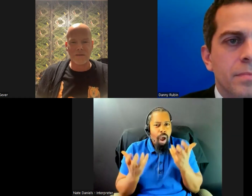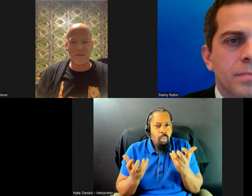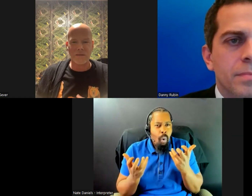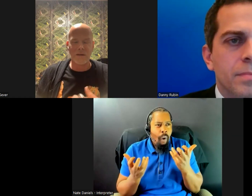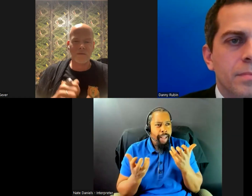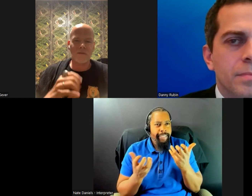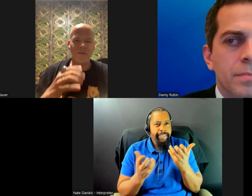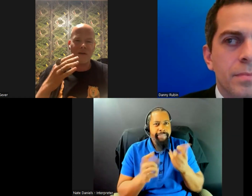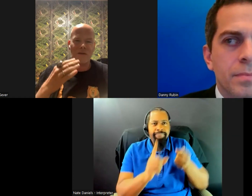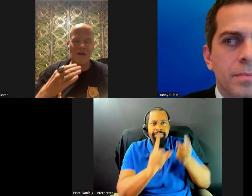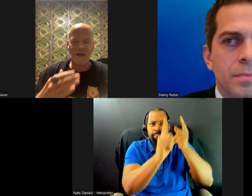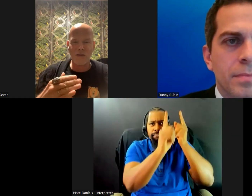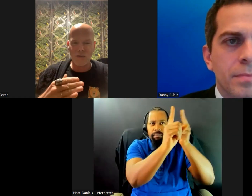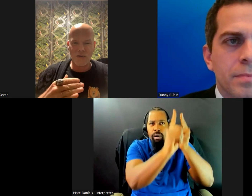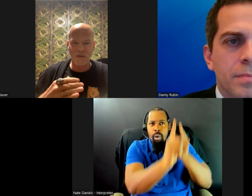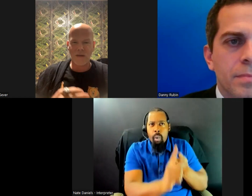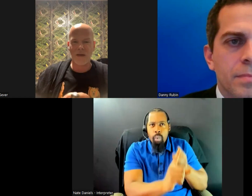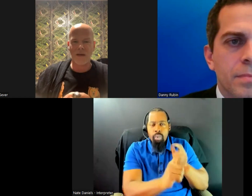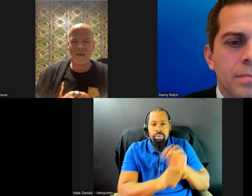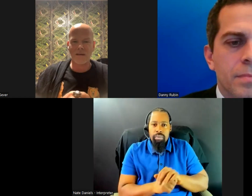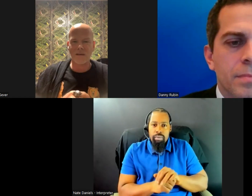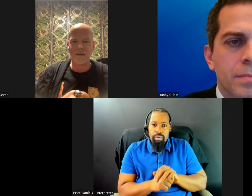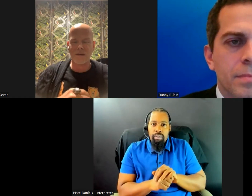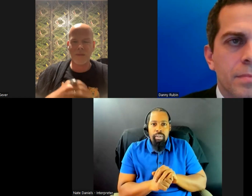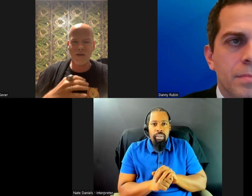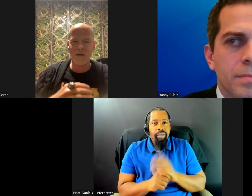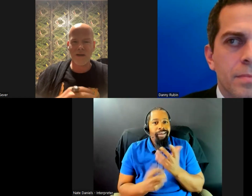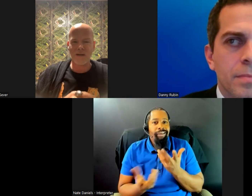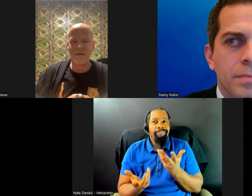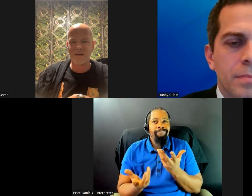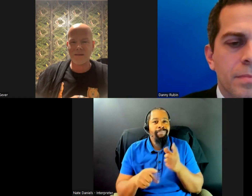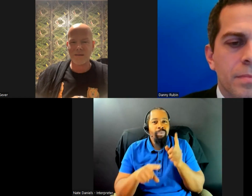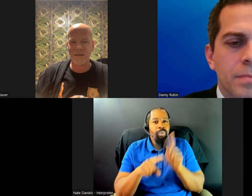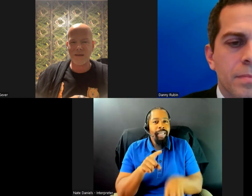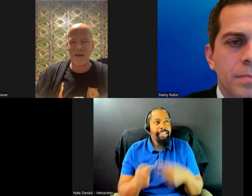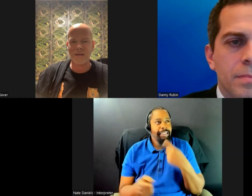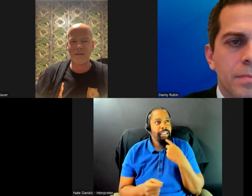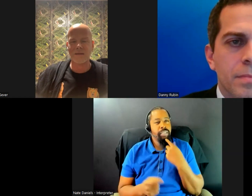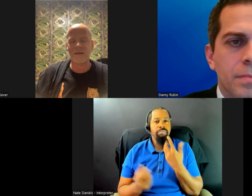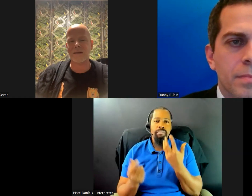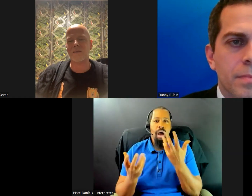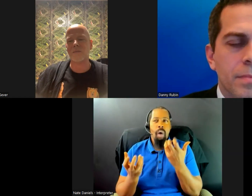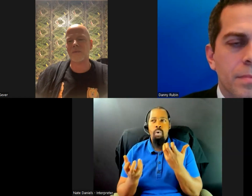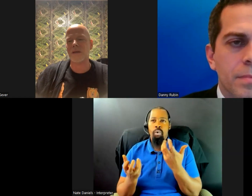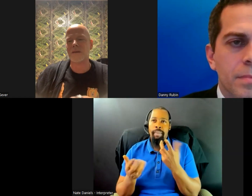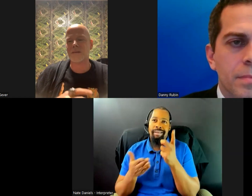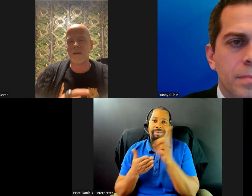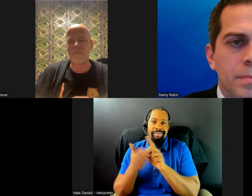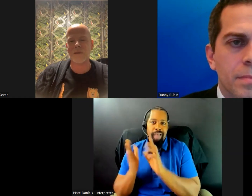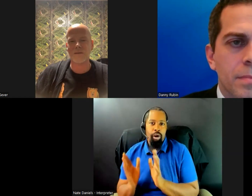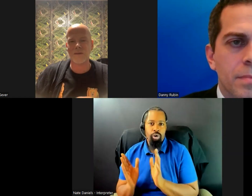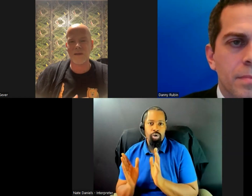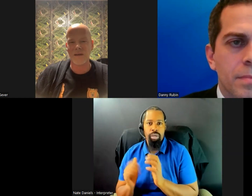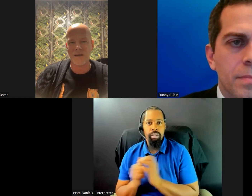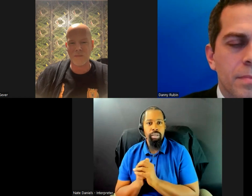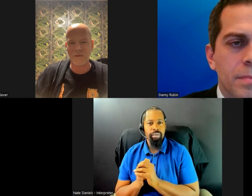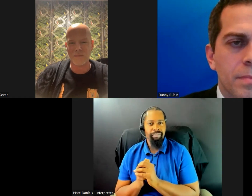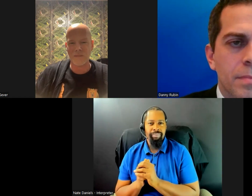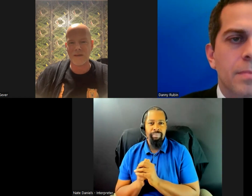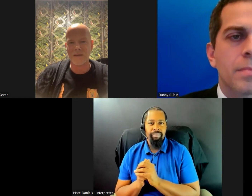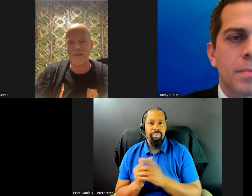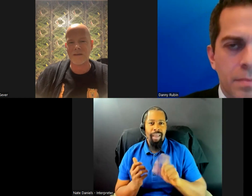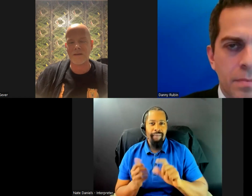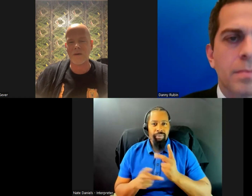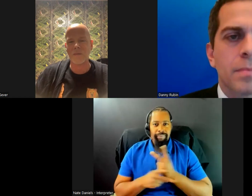designer. You have to find your niche and specialize in that and bring something to the